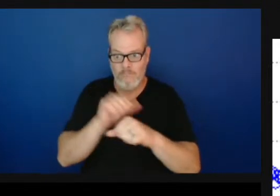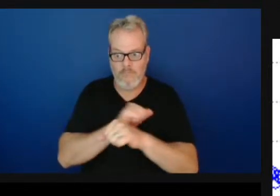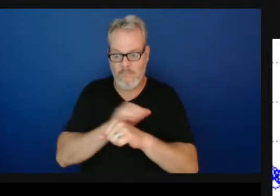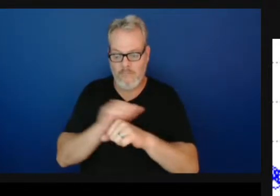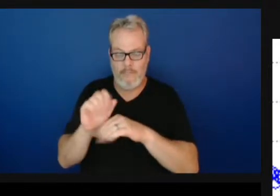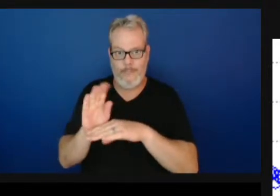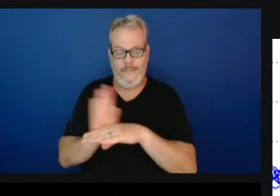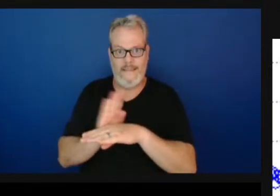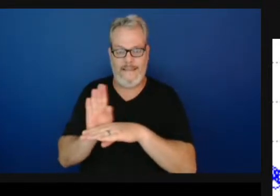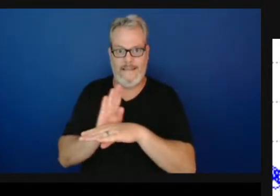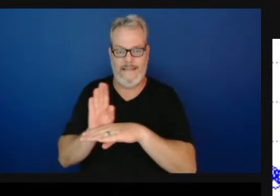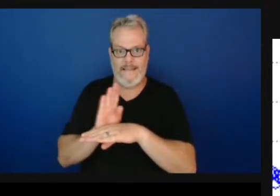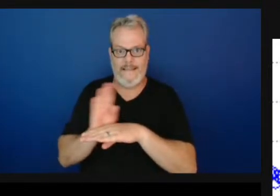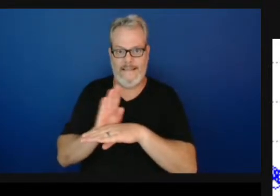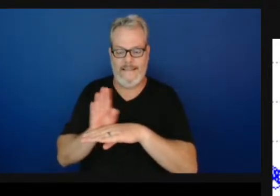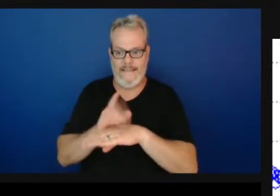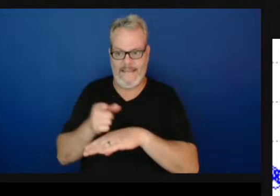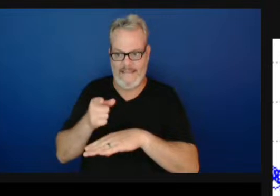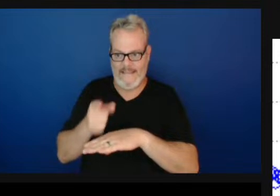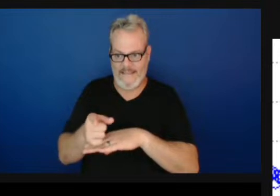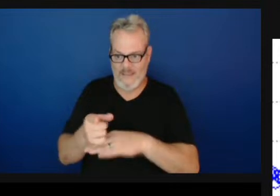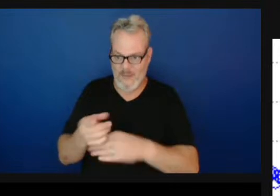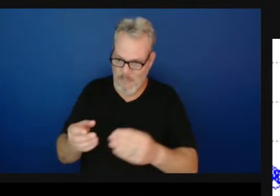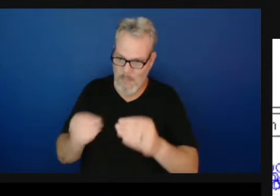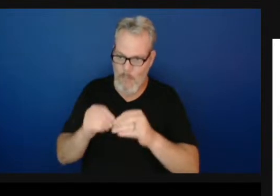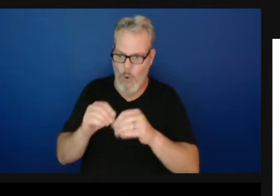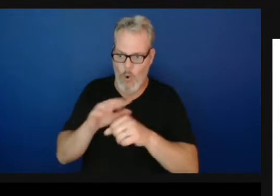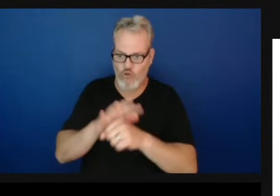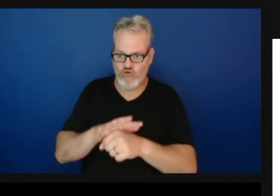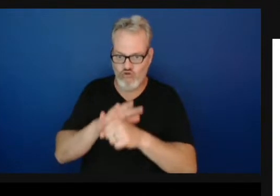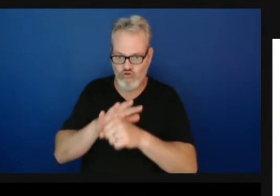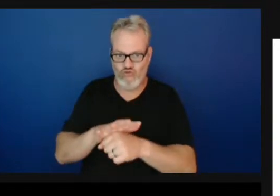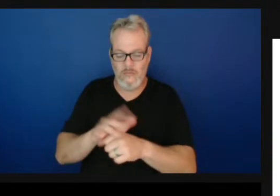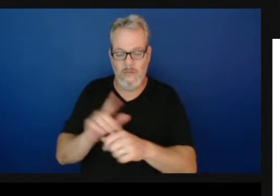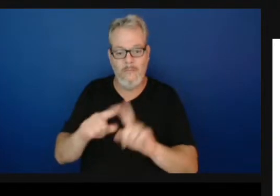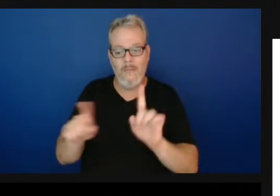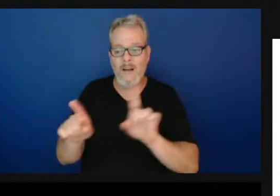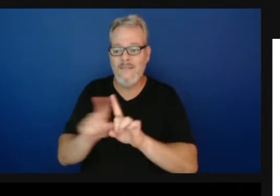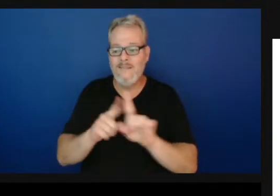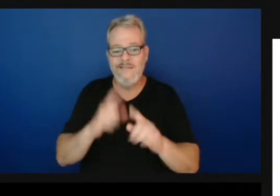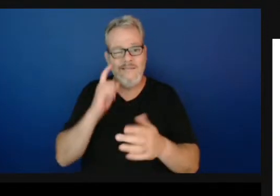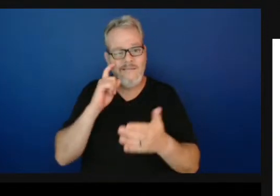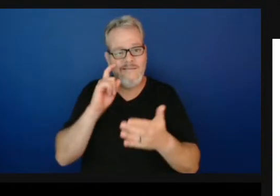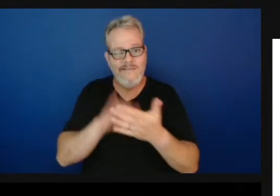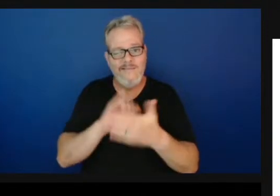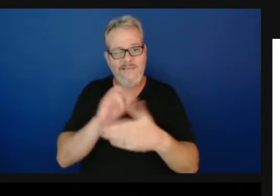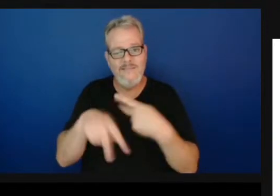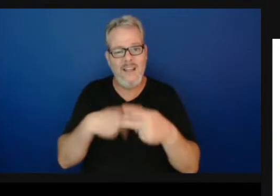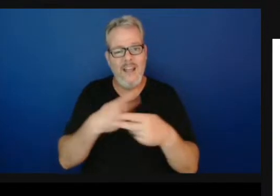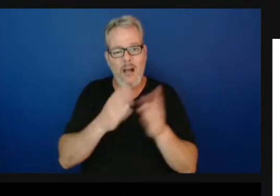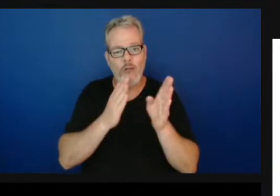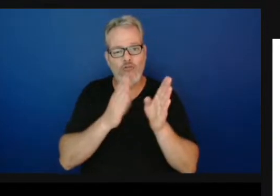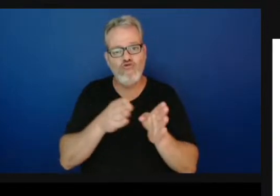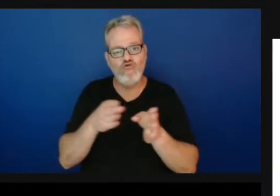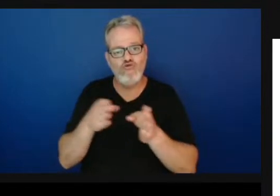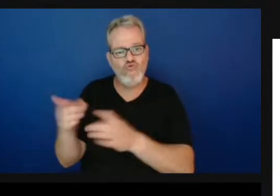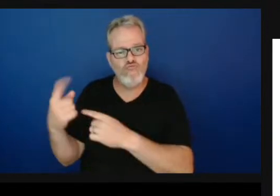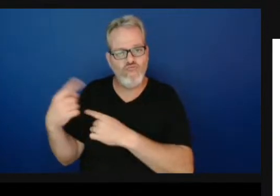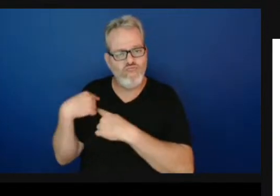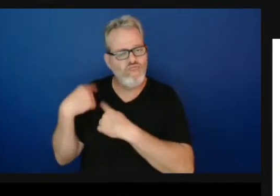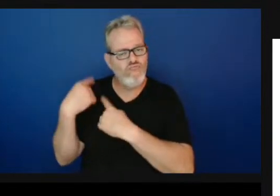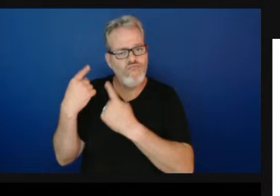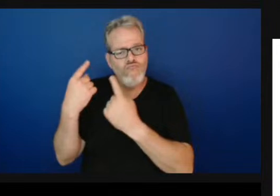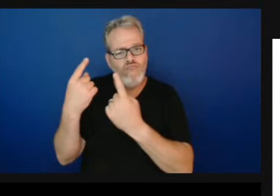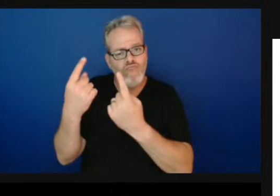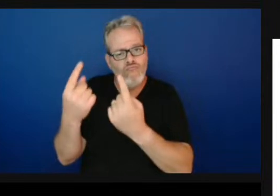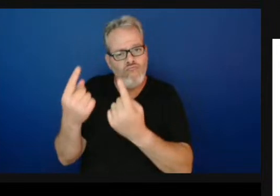further down, like there's more contraction in the rift zone. But we've been seeing this kind of pattern for a while here, and all this other data for the rest of the